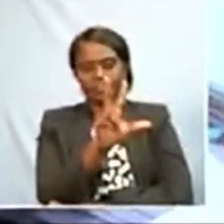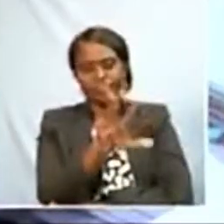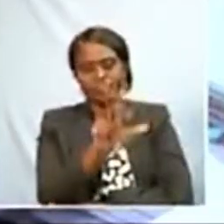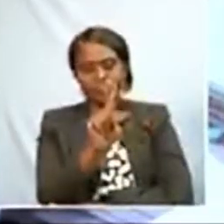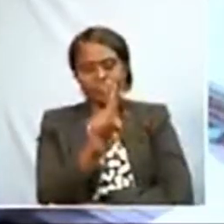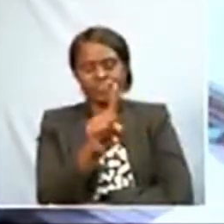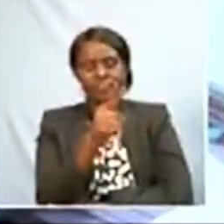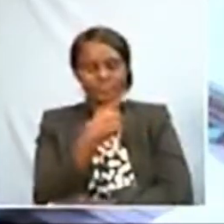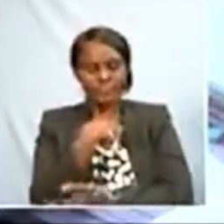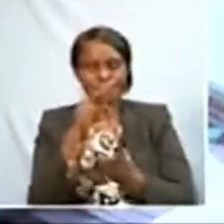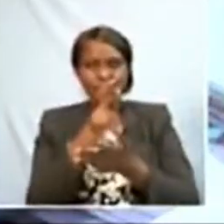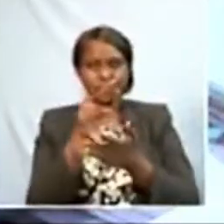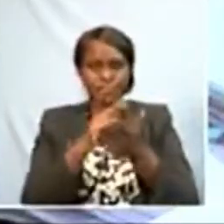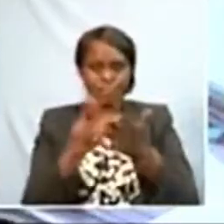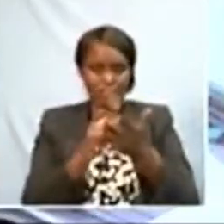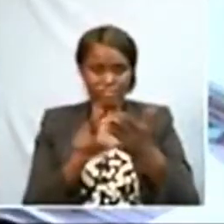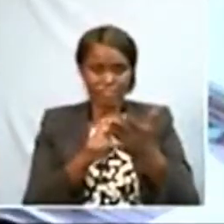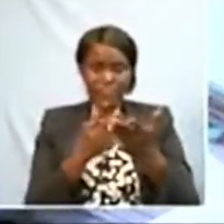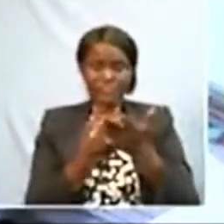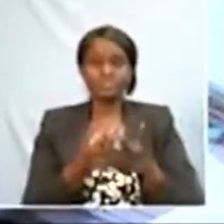31. Let's read.